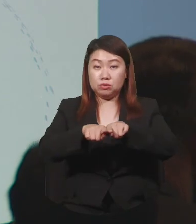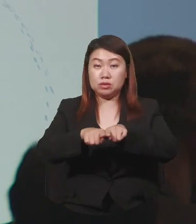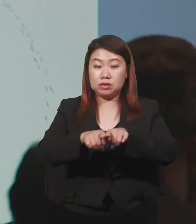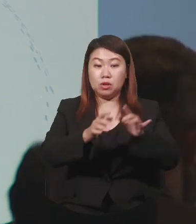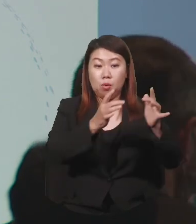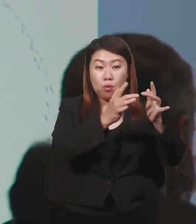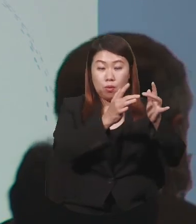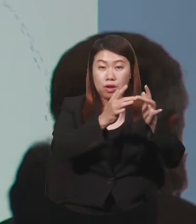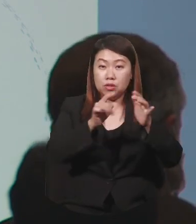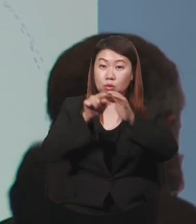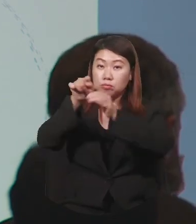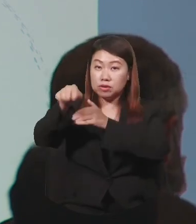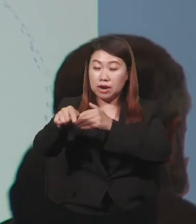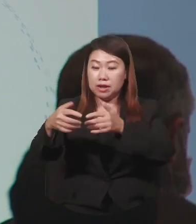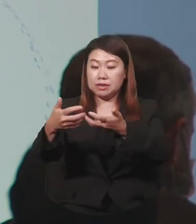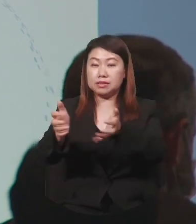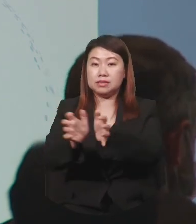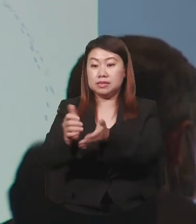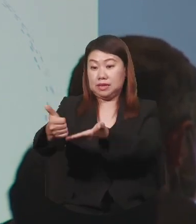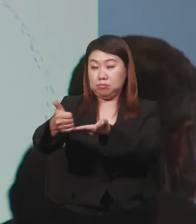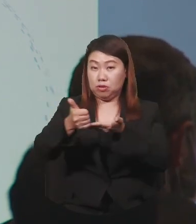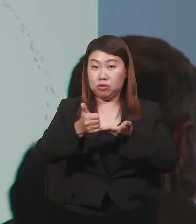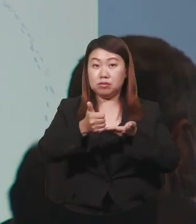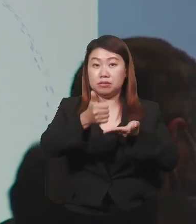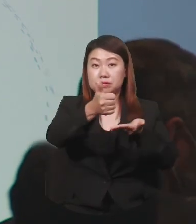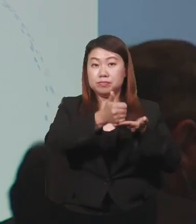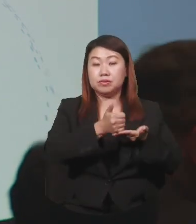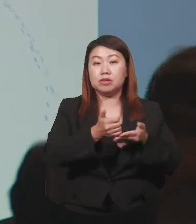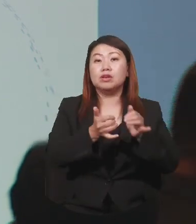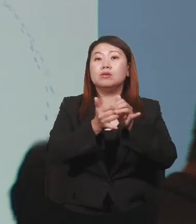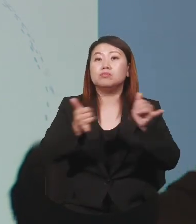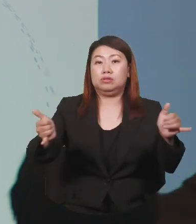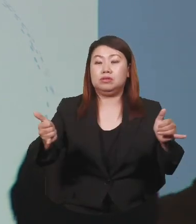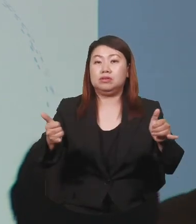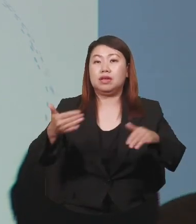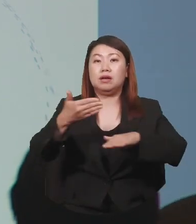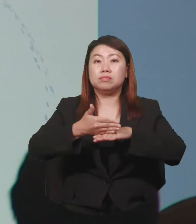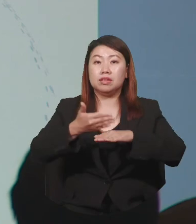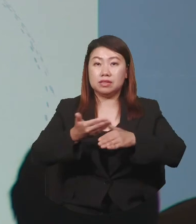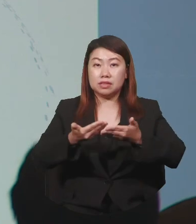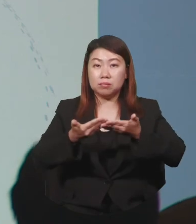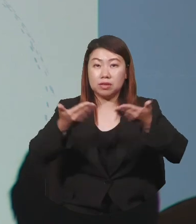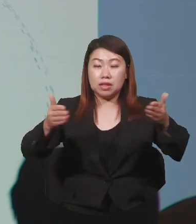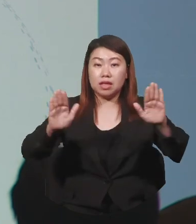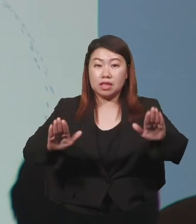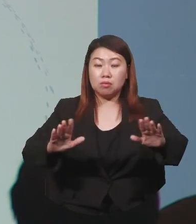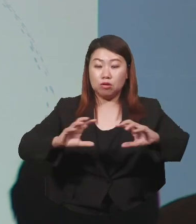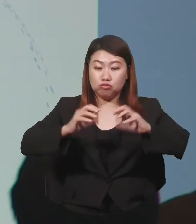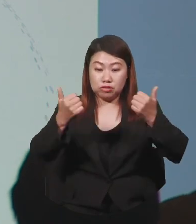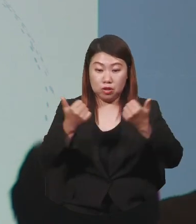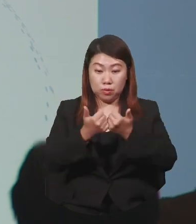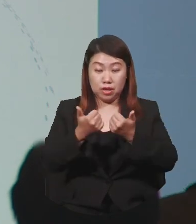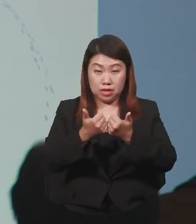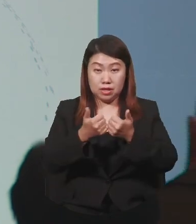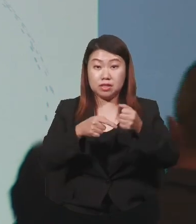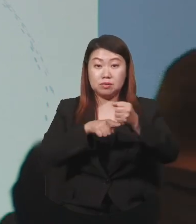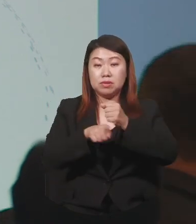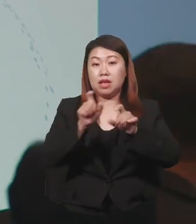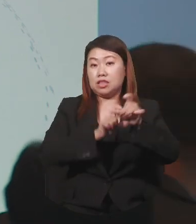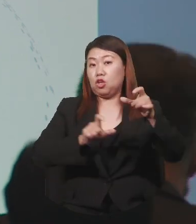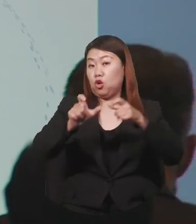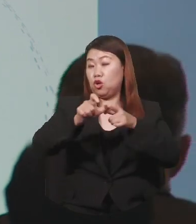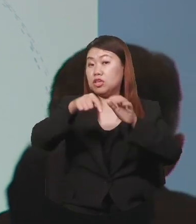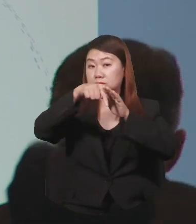gathered together here today, who made this conference even more worthwhile and meaningful. So thank you so much. Your gracious attendance is